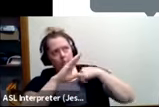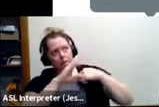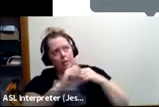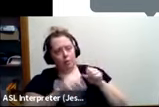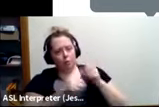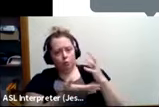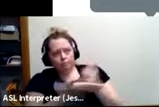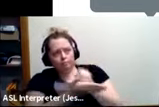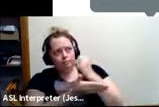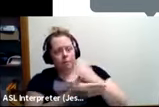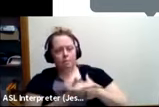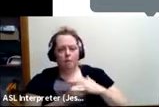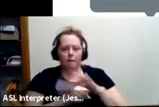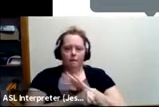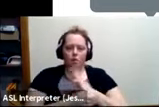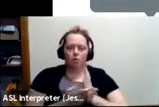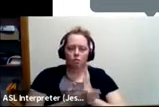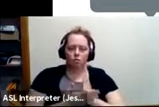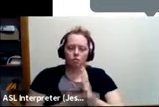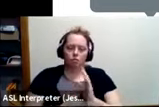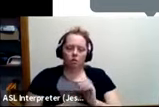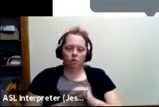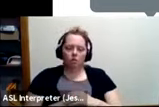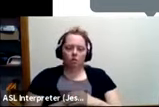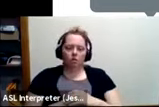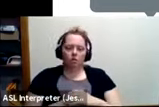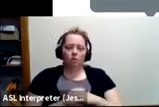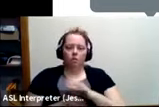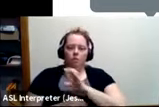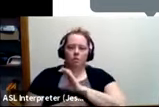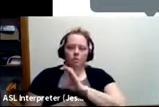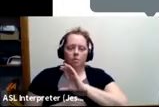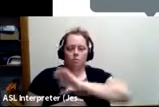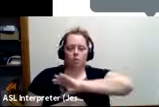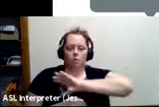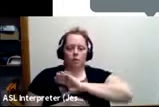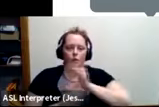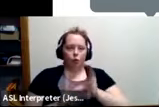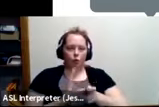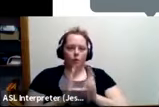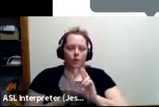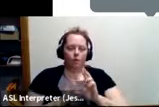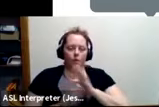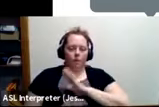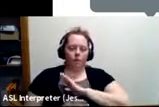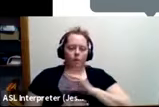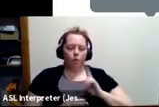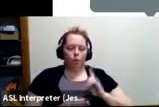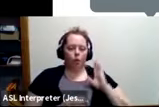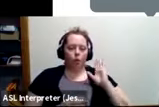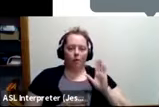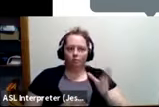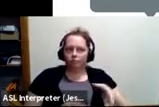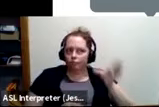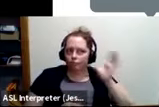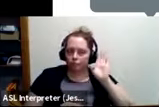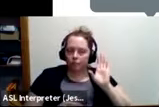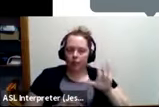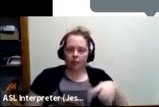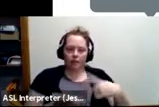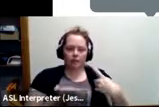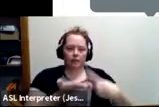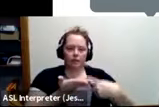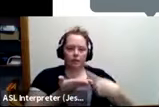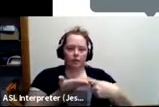complaint would also go to the Citizen Police Review Board. But in any service that's provided by the city, when somebody is not